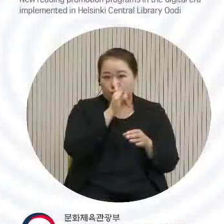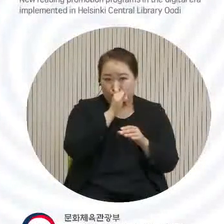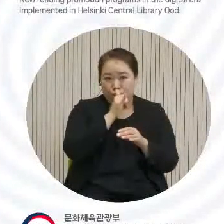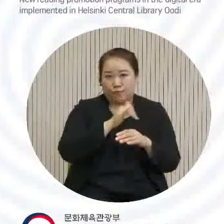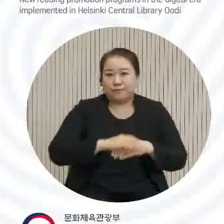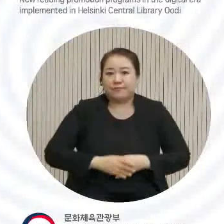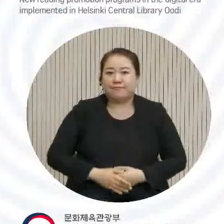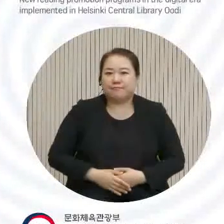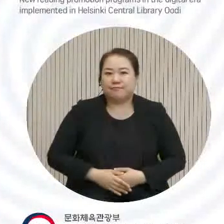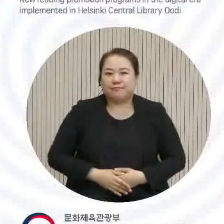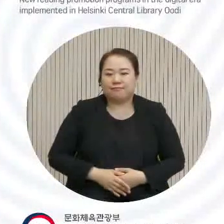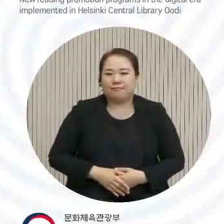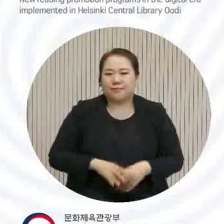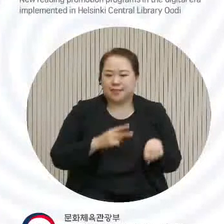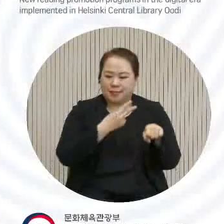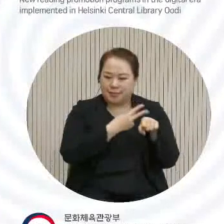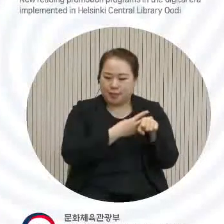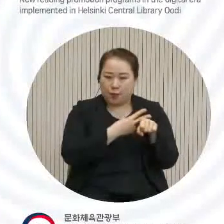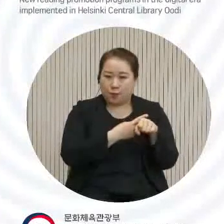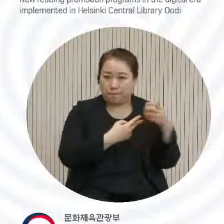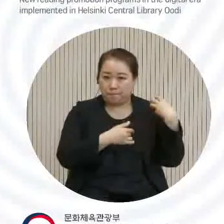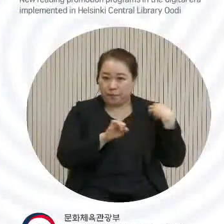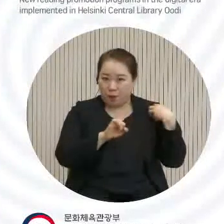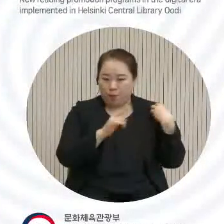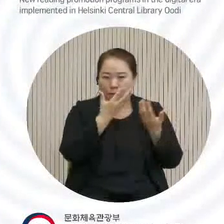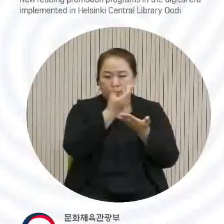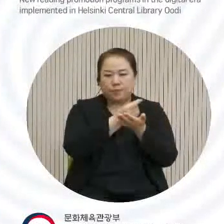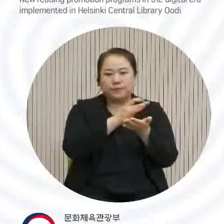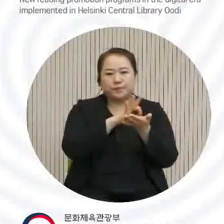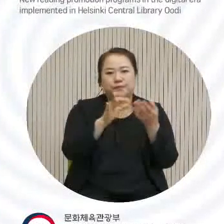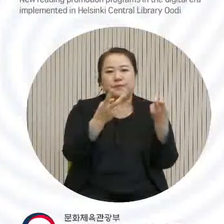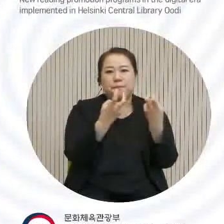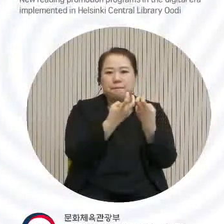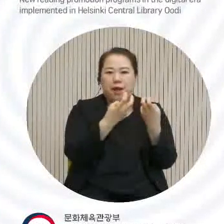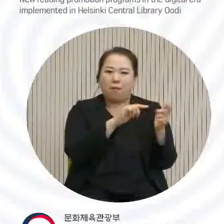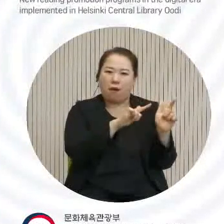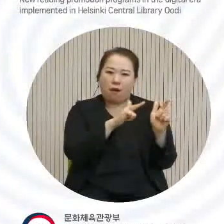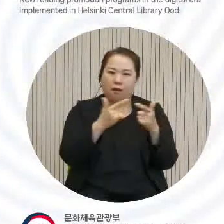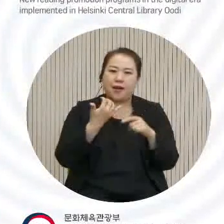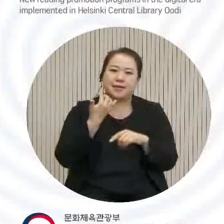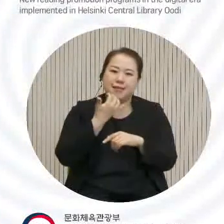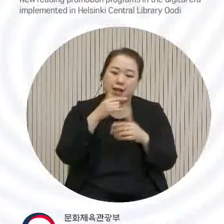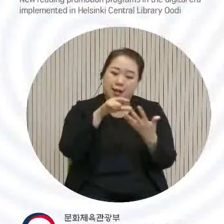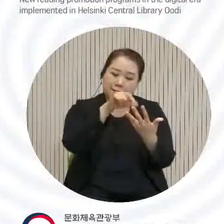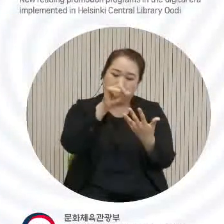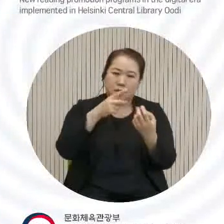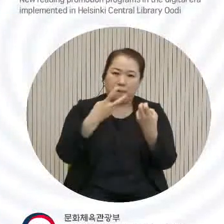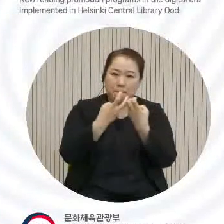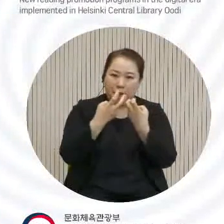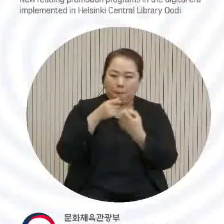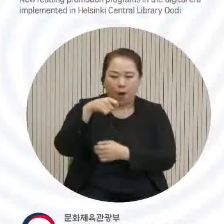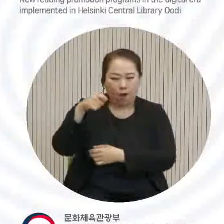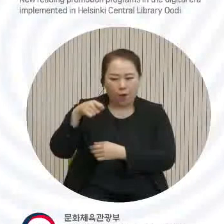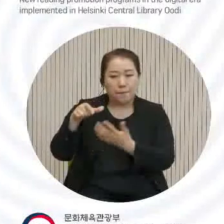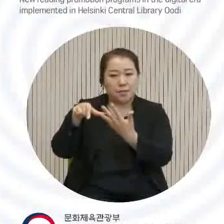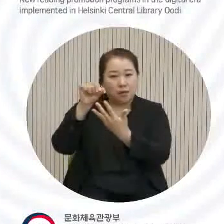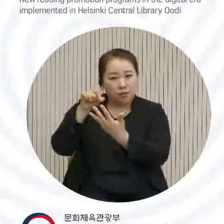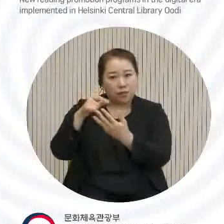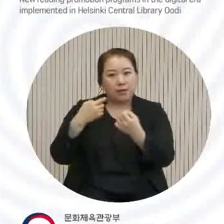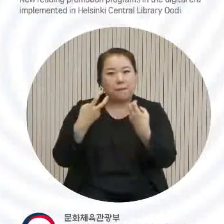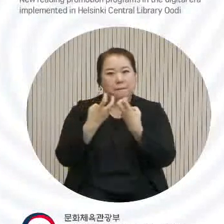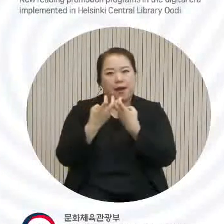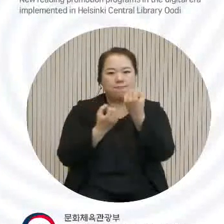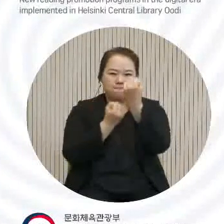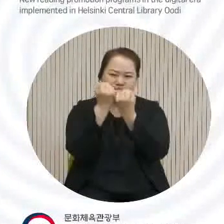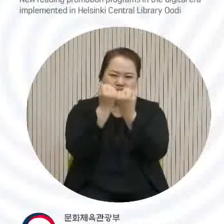Instructors give guidance on using the apps, how to choose different colors and pencils, etc. Before the